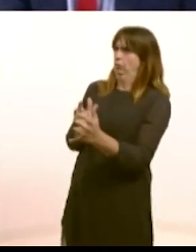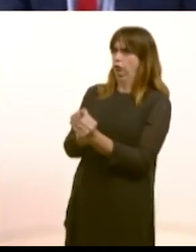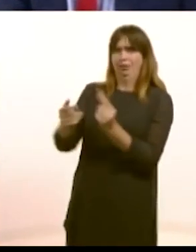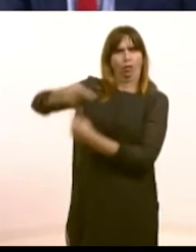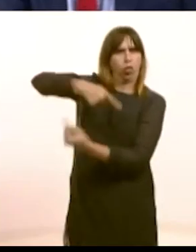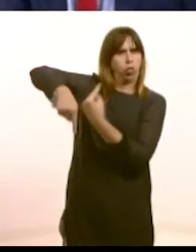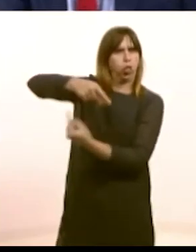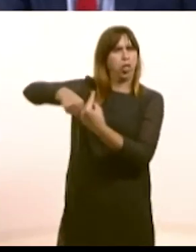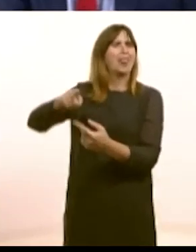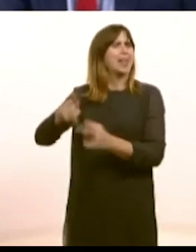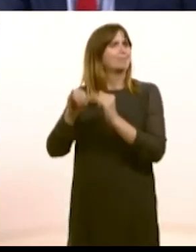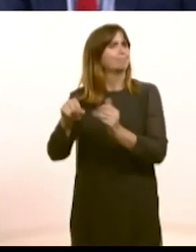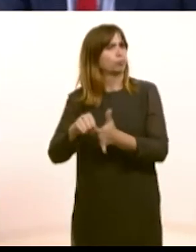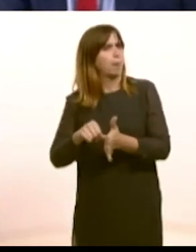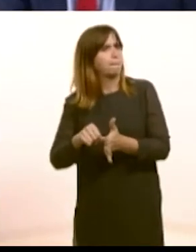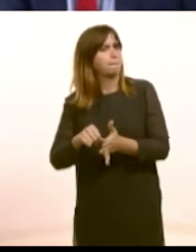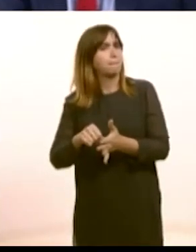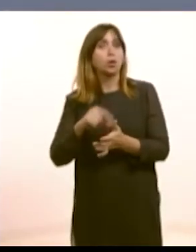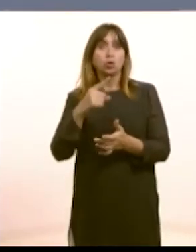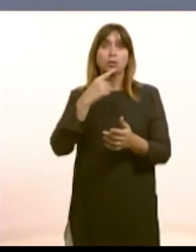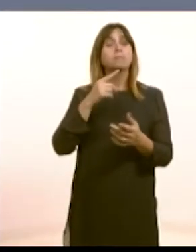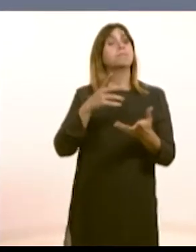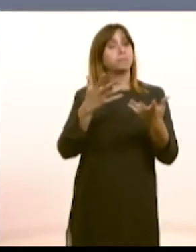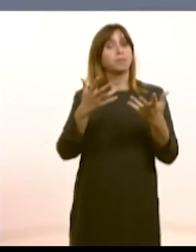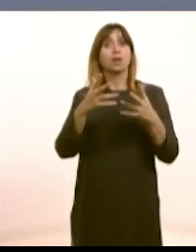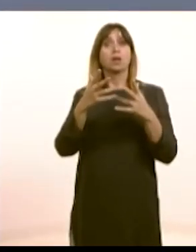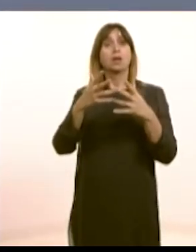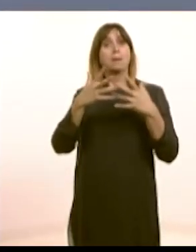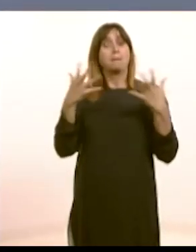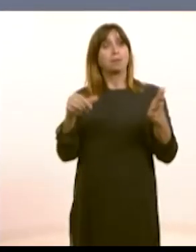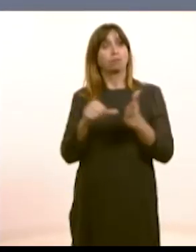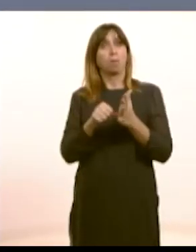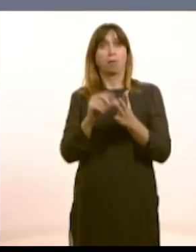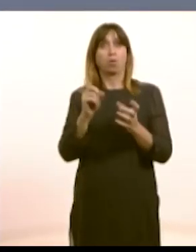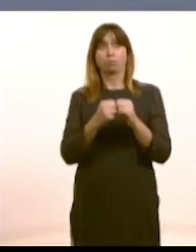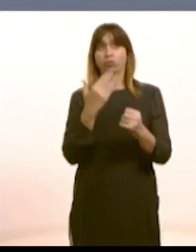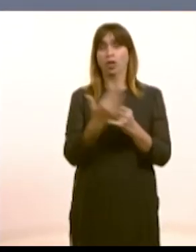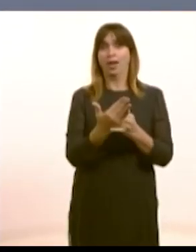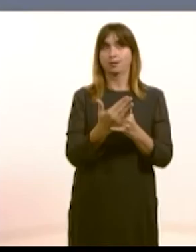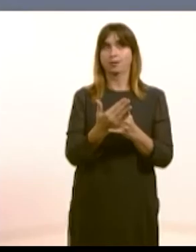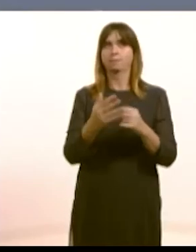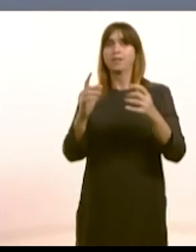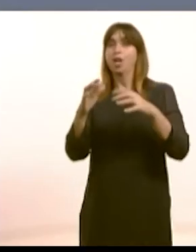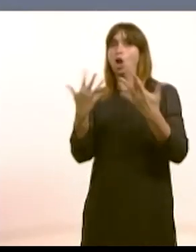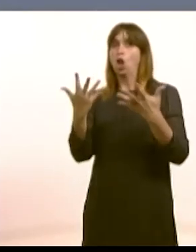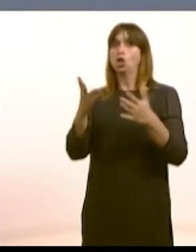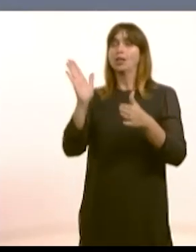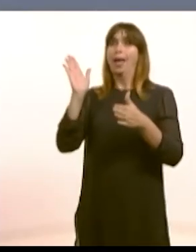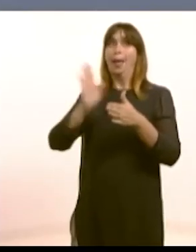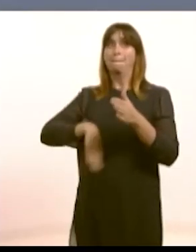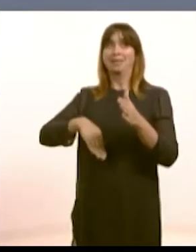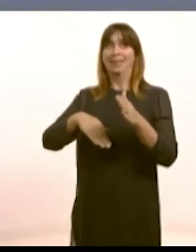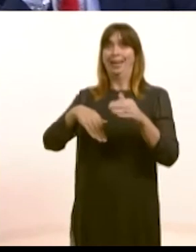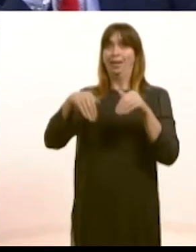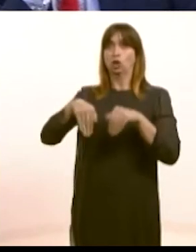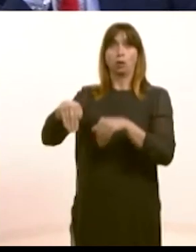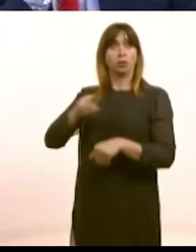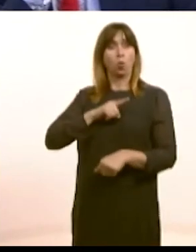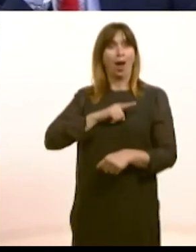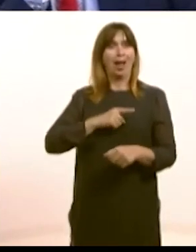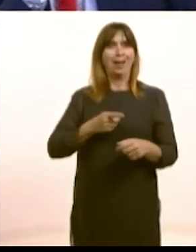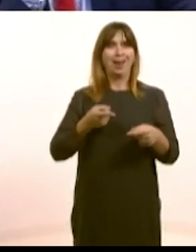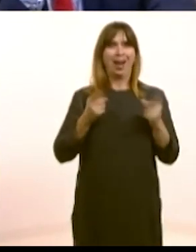that town faces. And secondly, she mentions empty premises. The biggest problem with empty premises in Bridgend is the intransigence of landlords. Landlords who